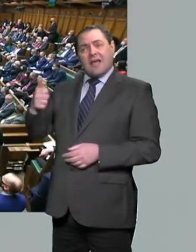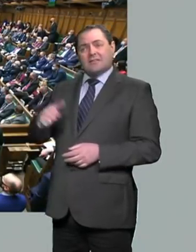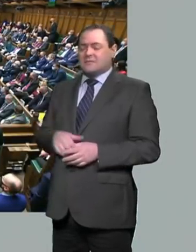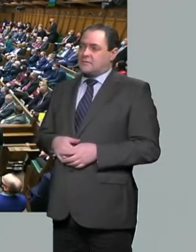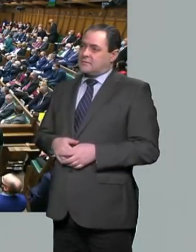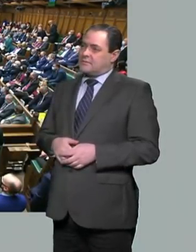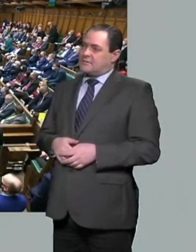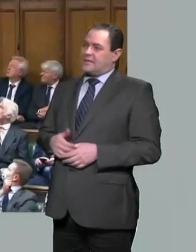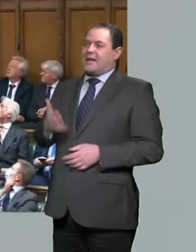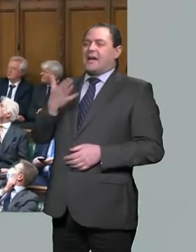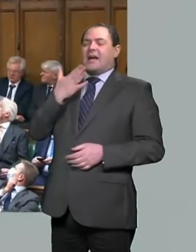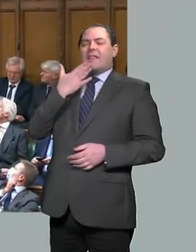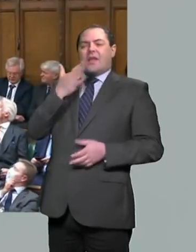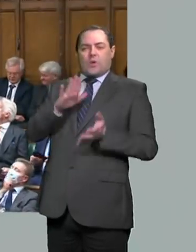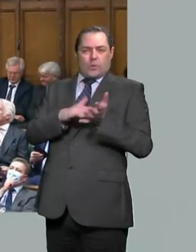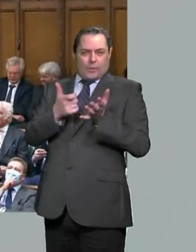Thank you, Mr. Speaker.